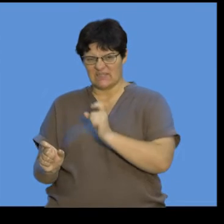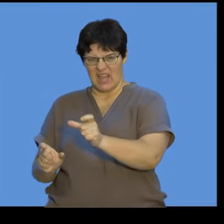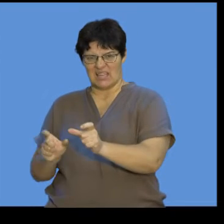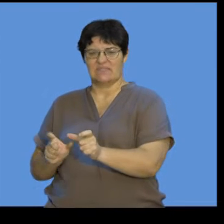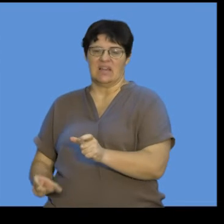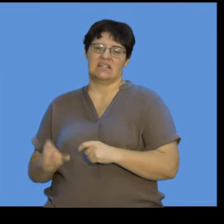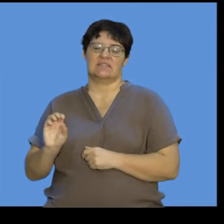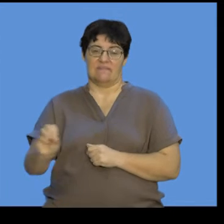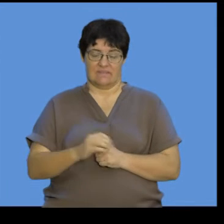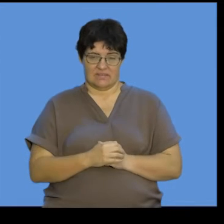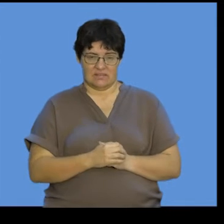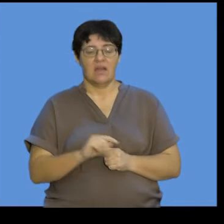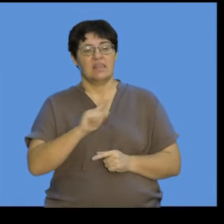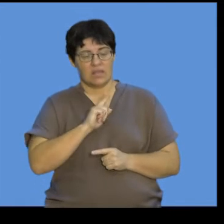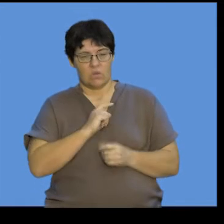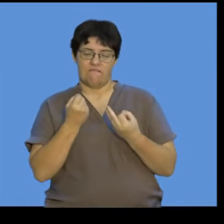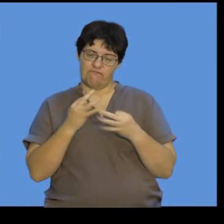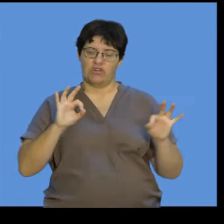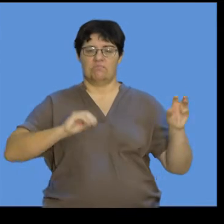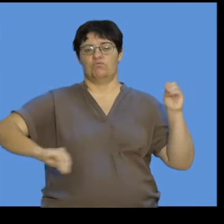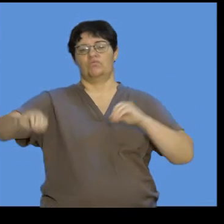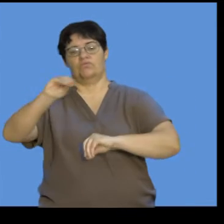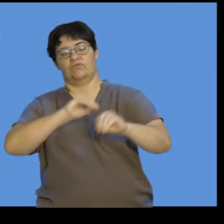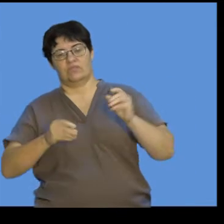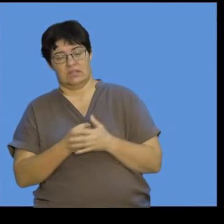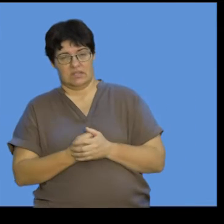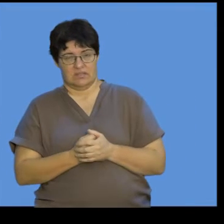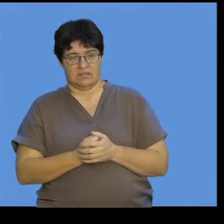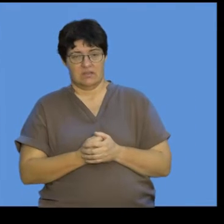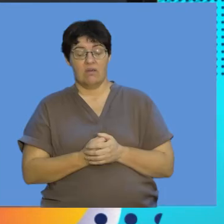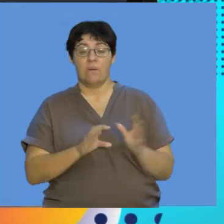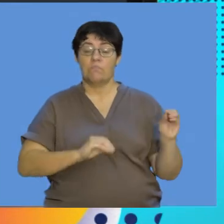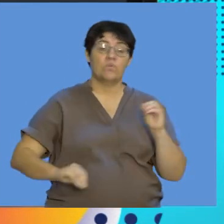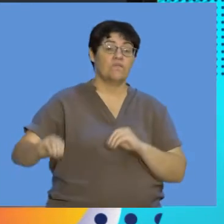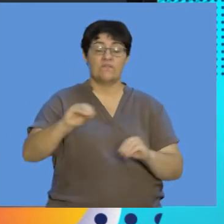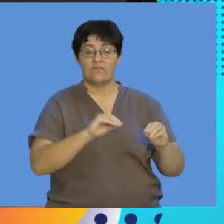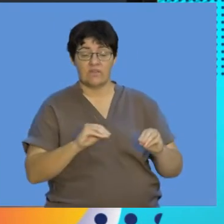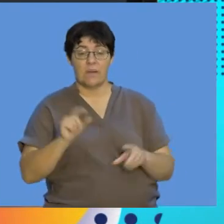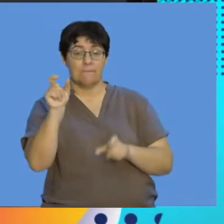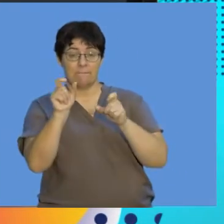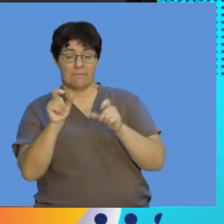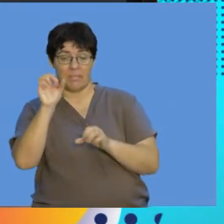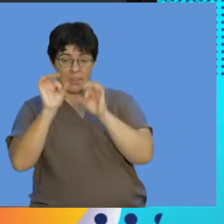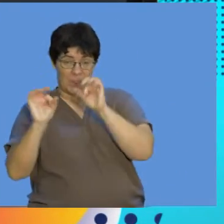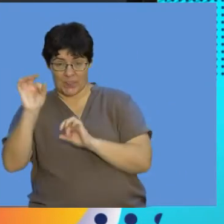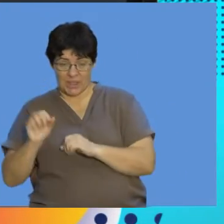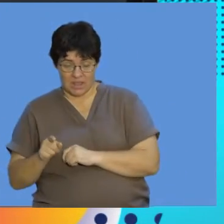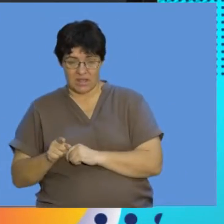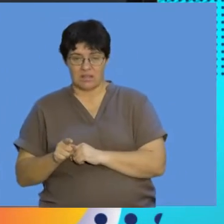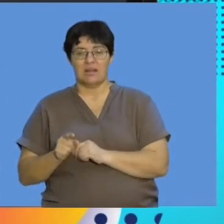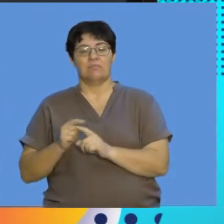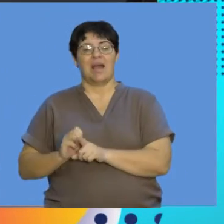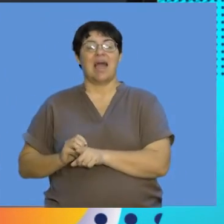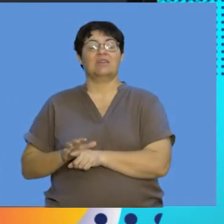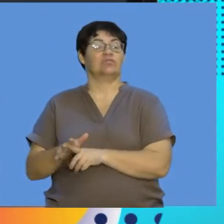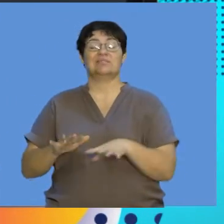and hence these particles are free to move. So the extent of movement of particles is also influenced